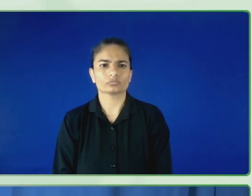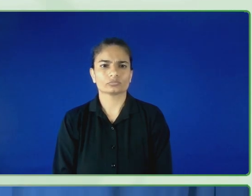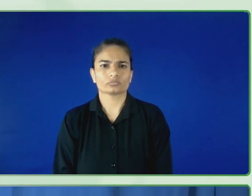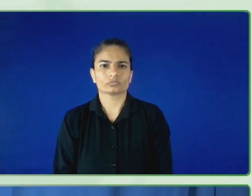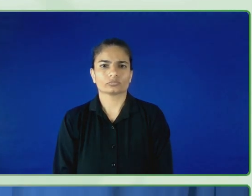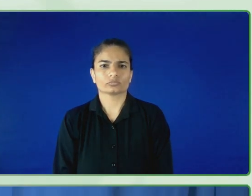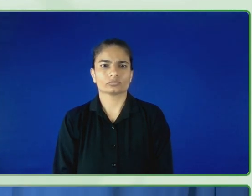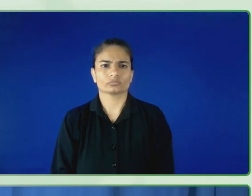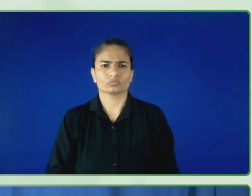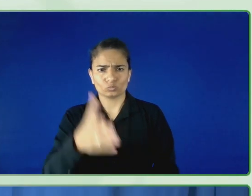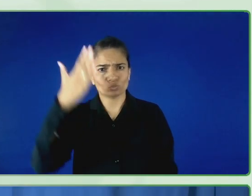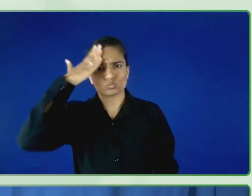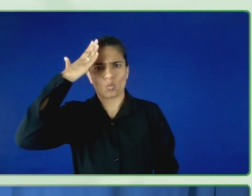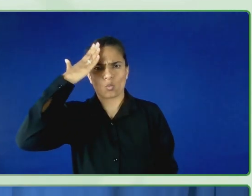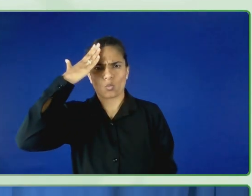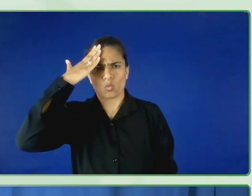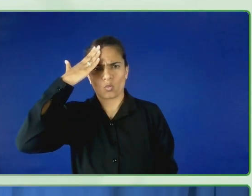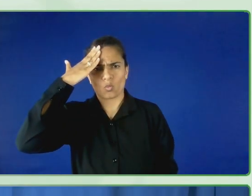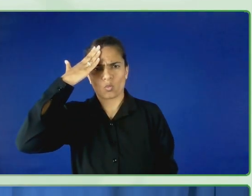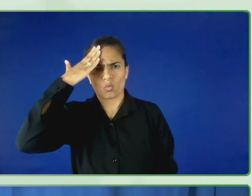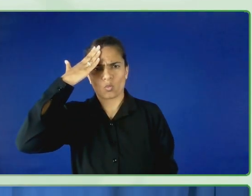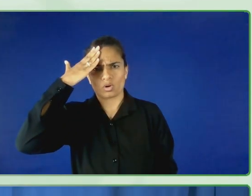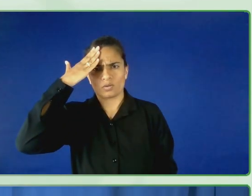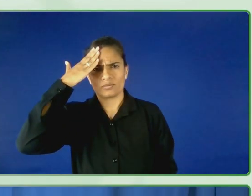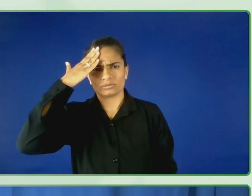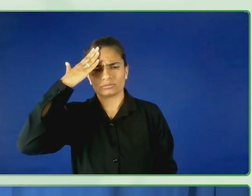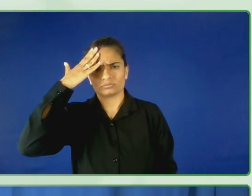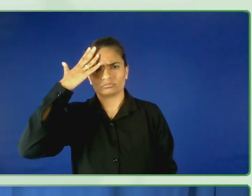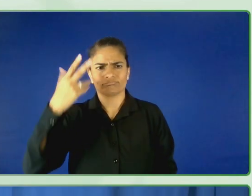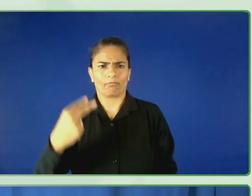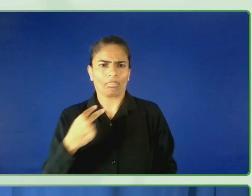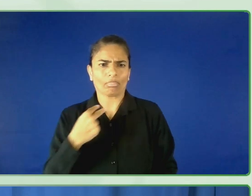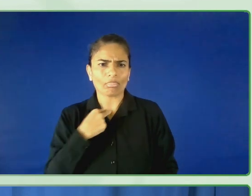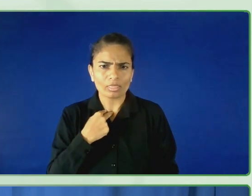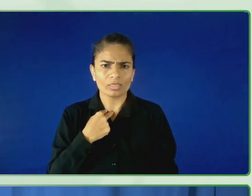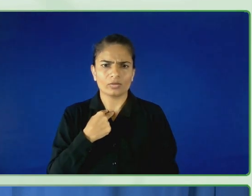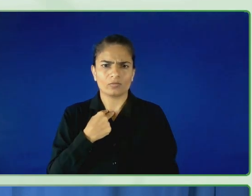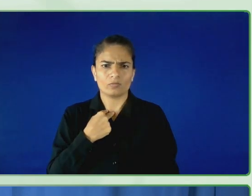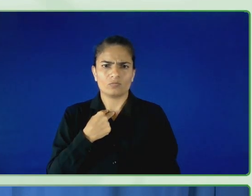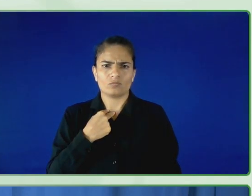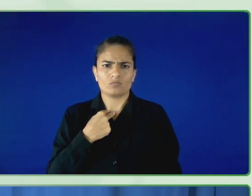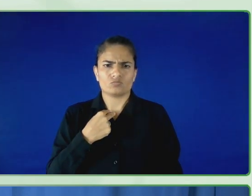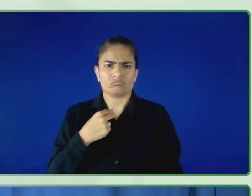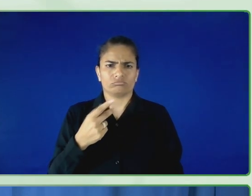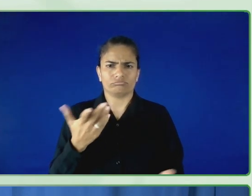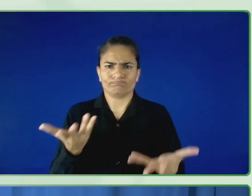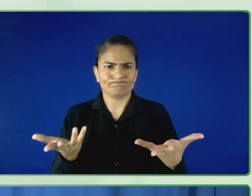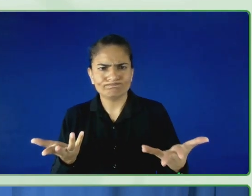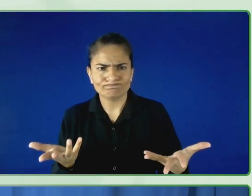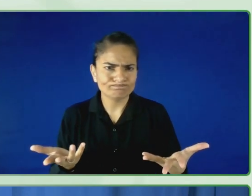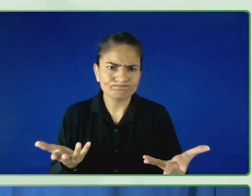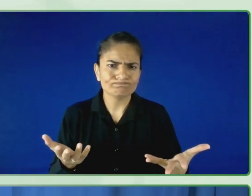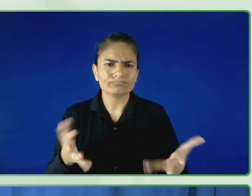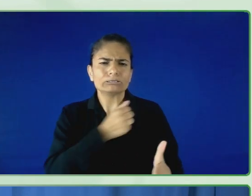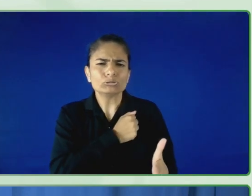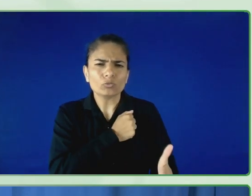it's far away. Sorry. Oh, this was the slide for it. You need to know that it